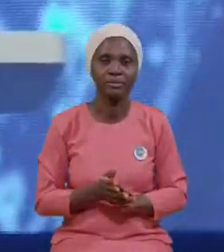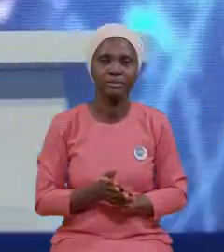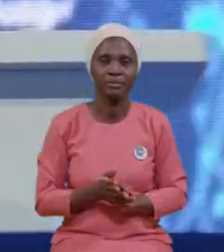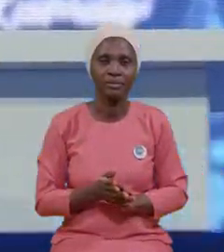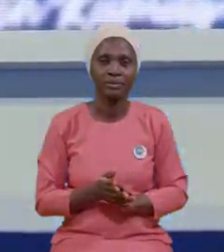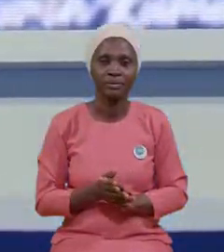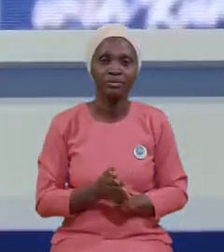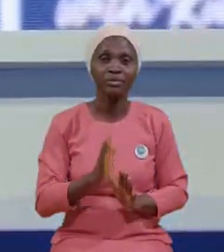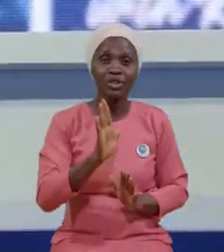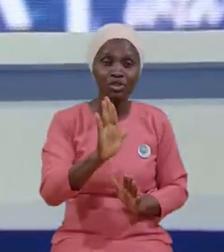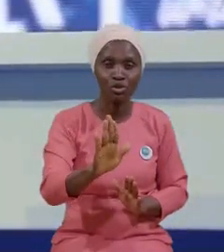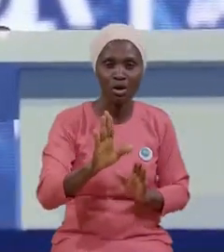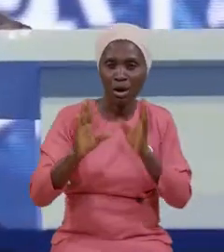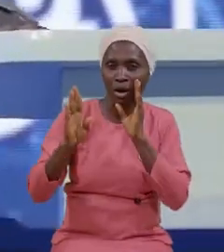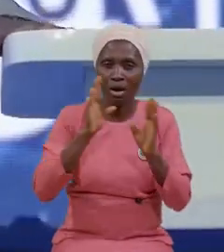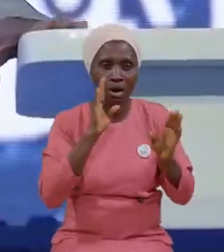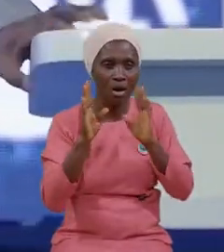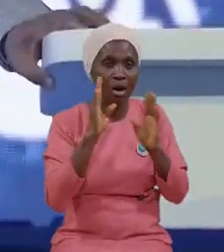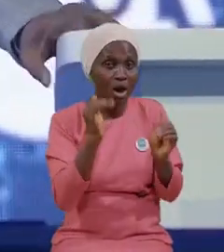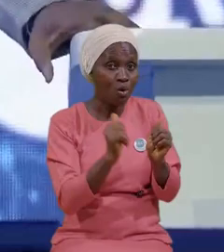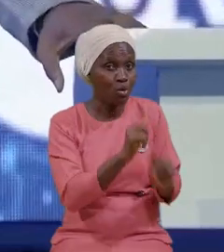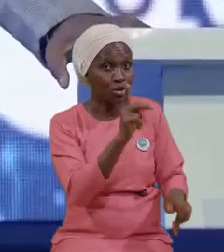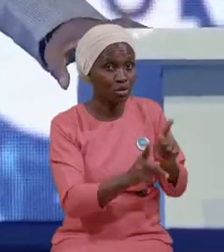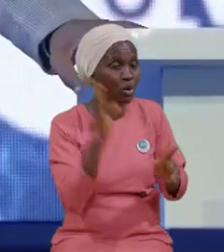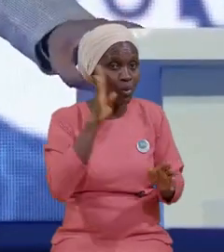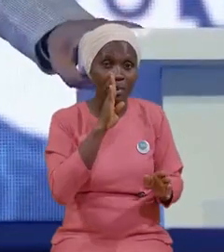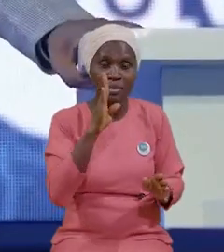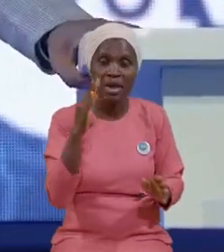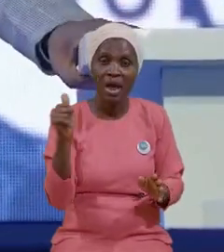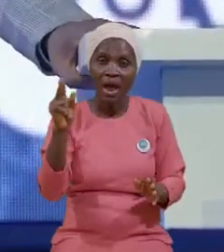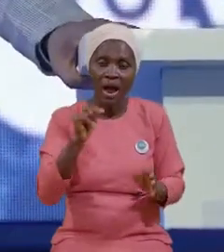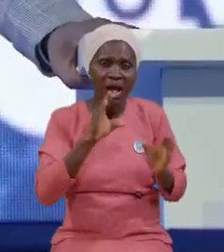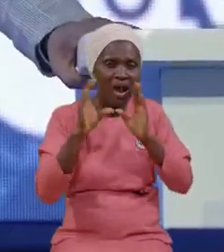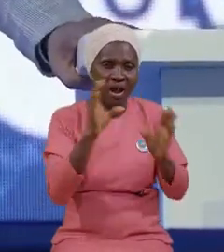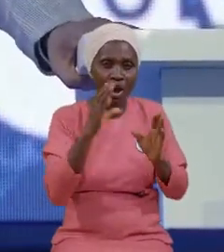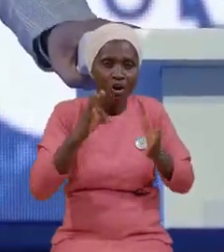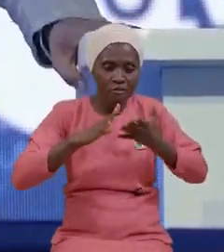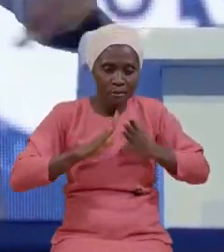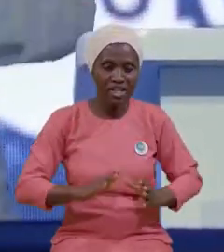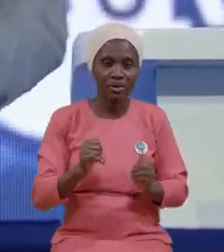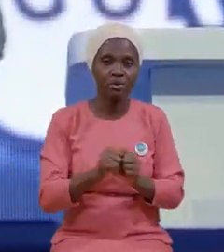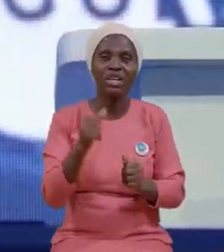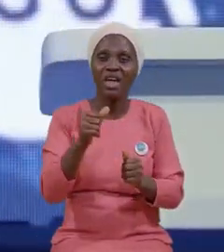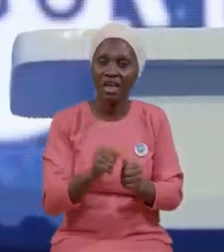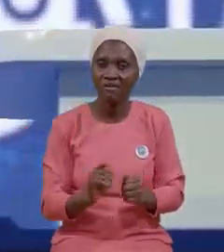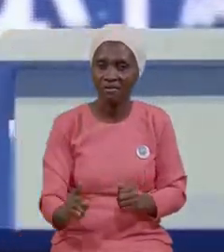Your interaction will be an interaction of peace with everybody.